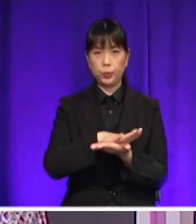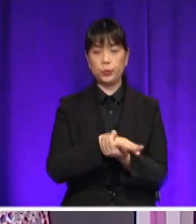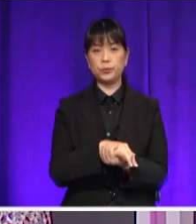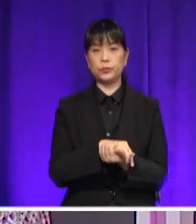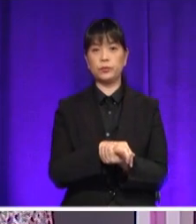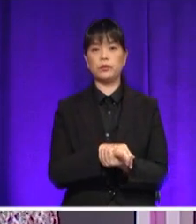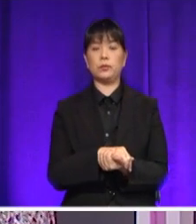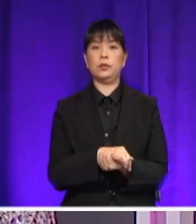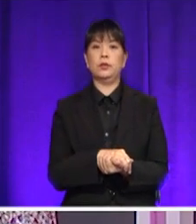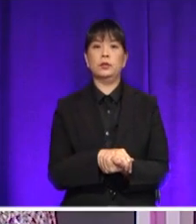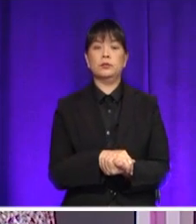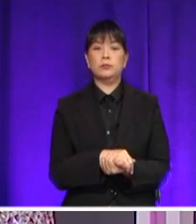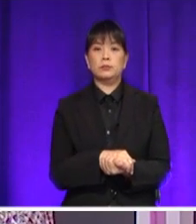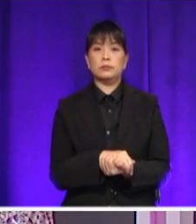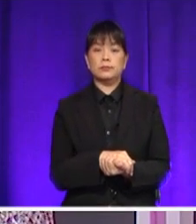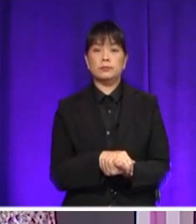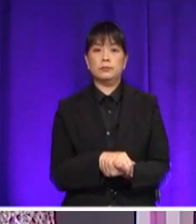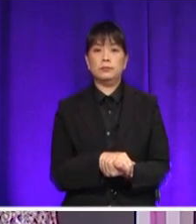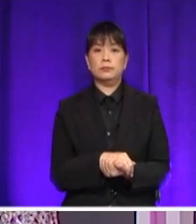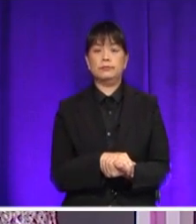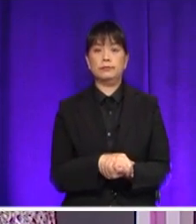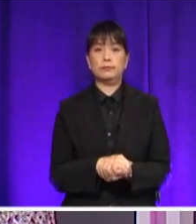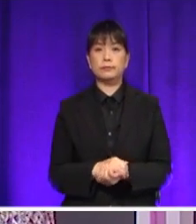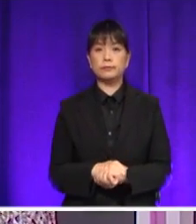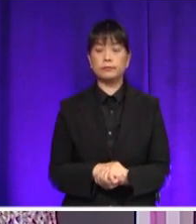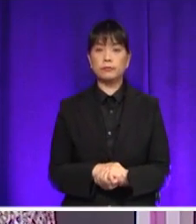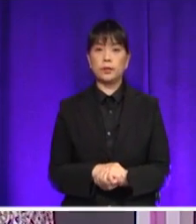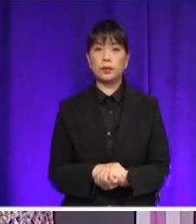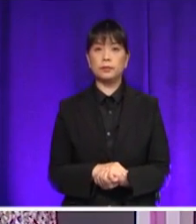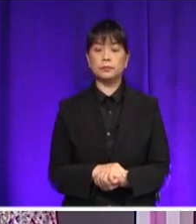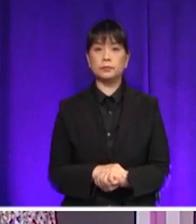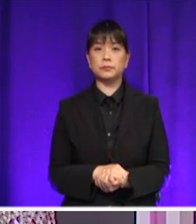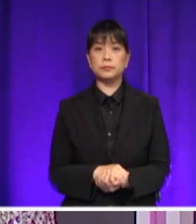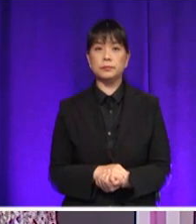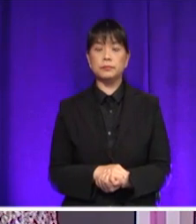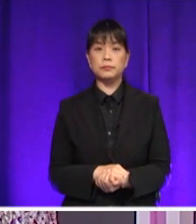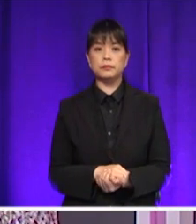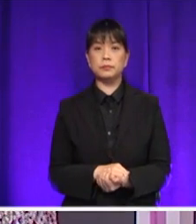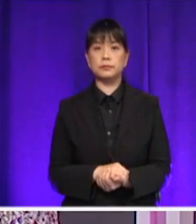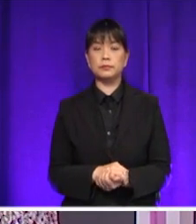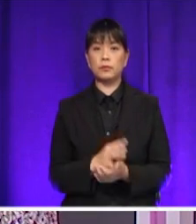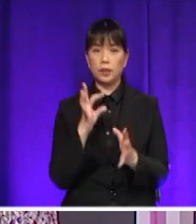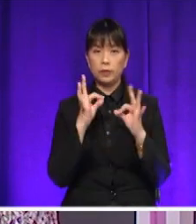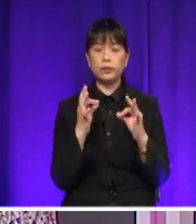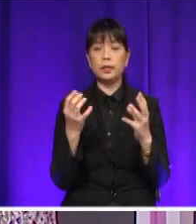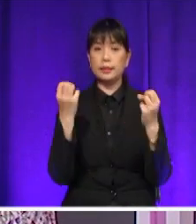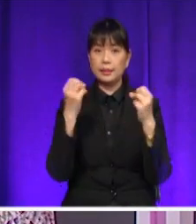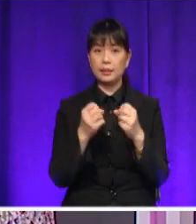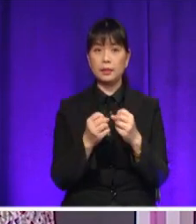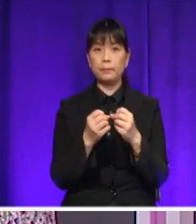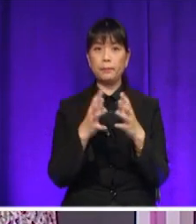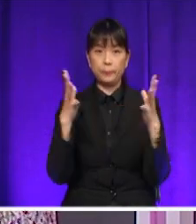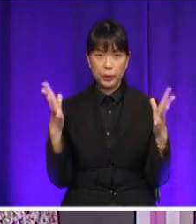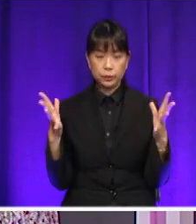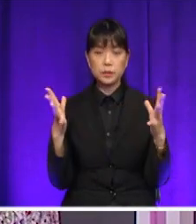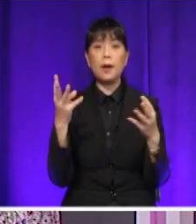1 million ringgit, for example, to improve or to have something at school, what would it be and